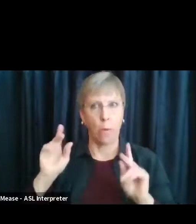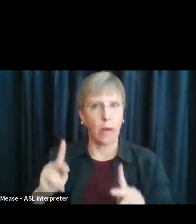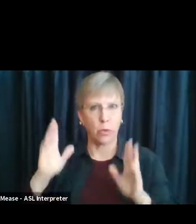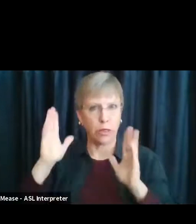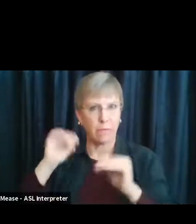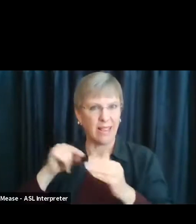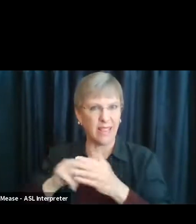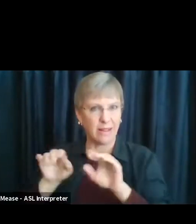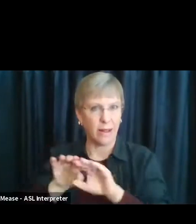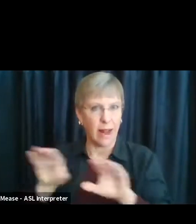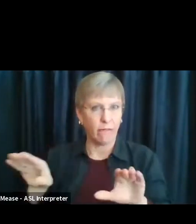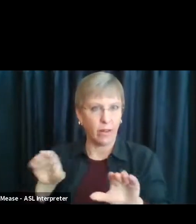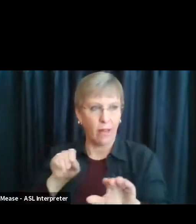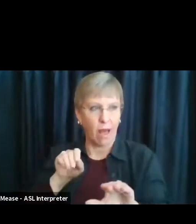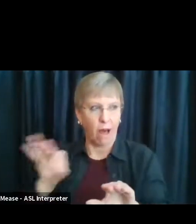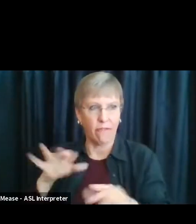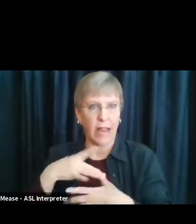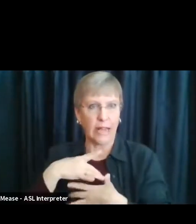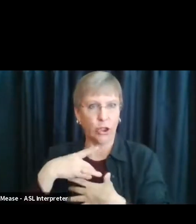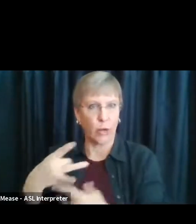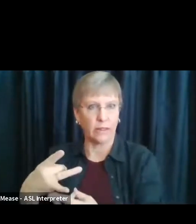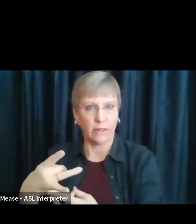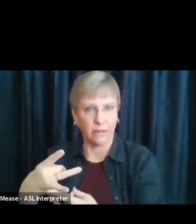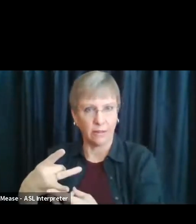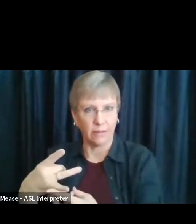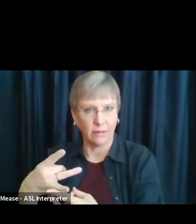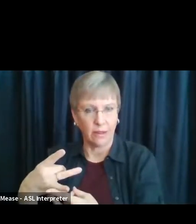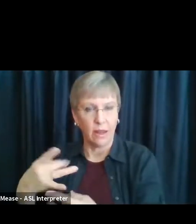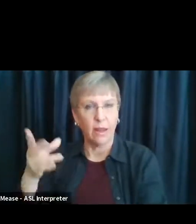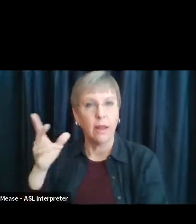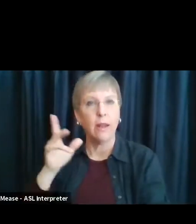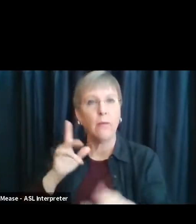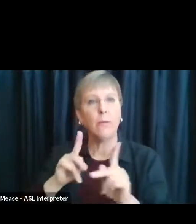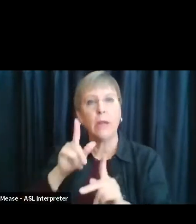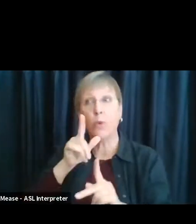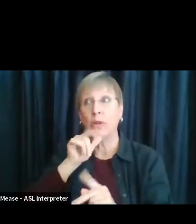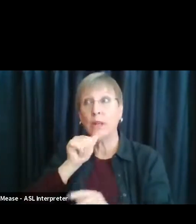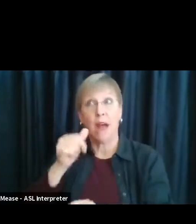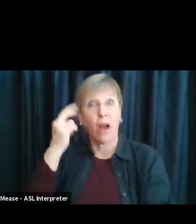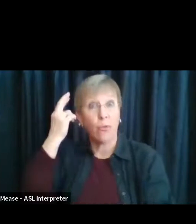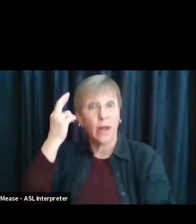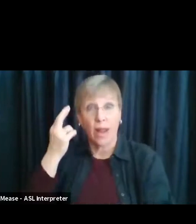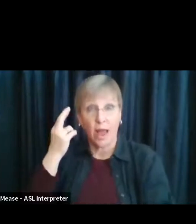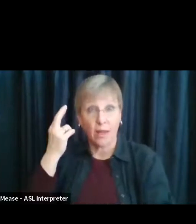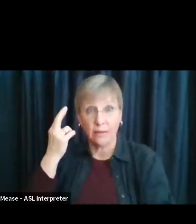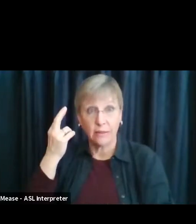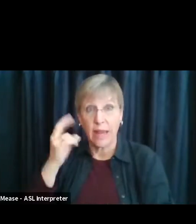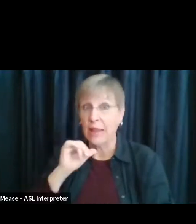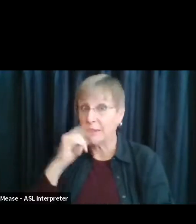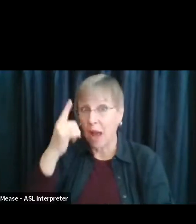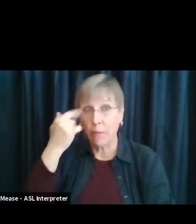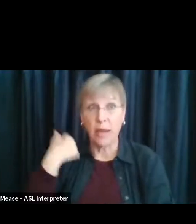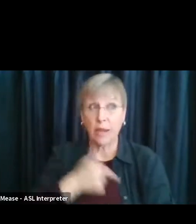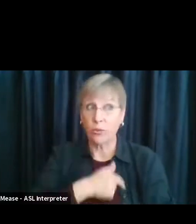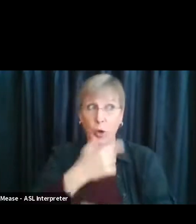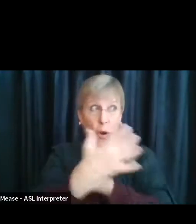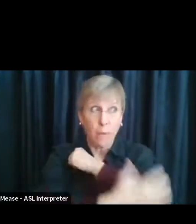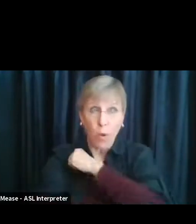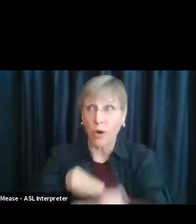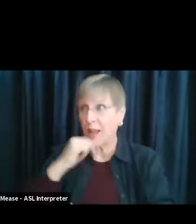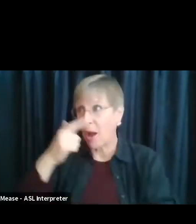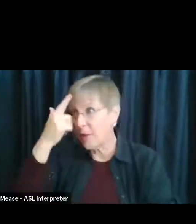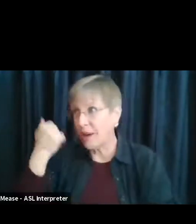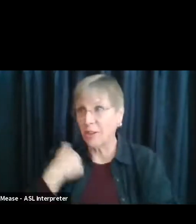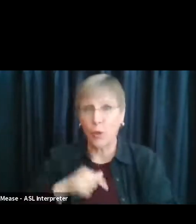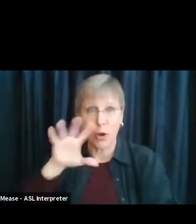this level of interest, and people hadn't realized that it's not because we are poor, it's not because we are